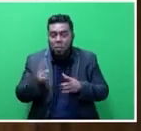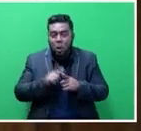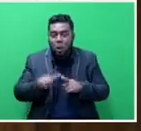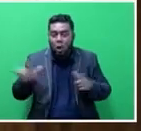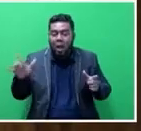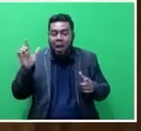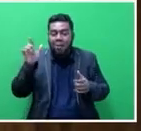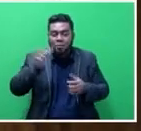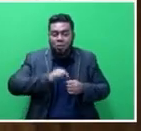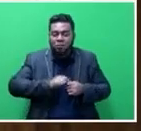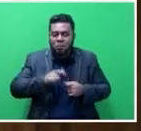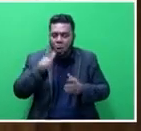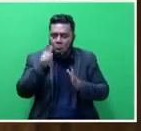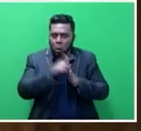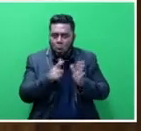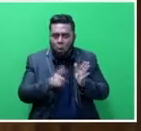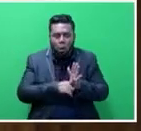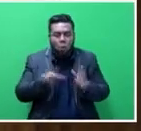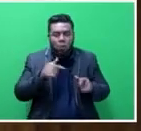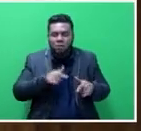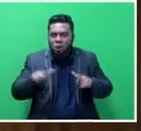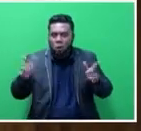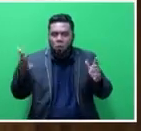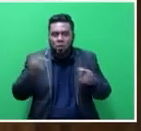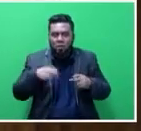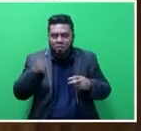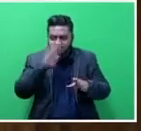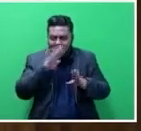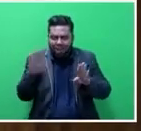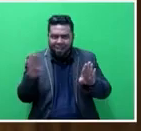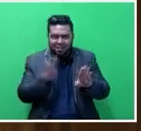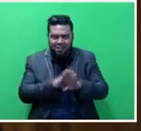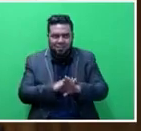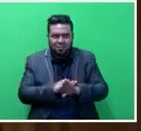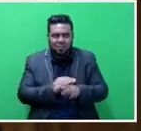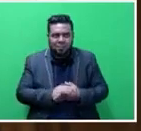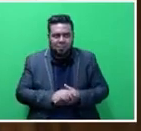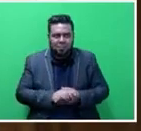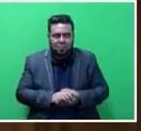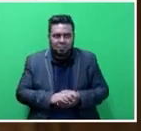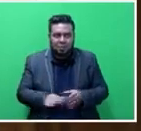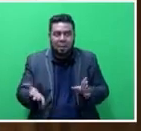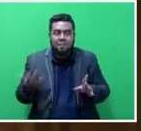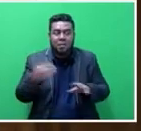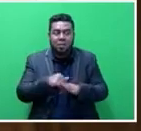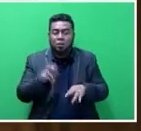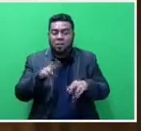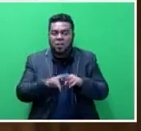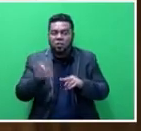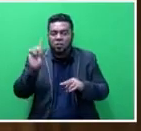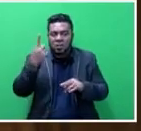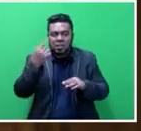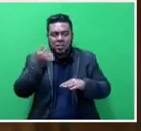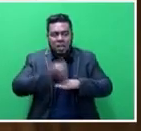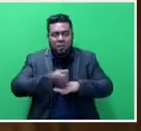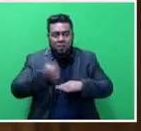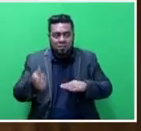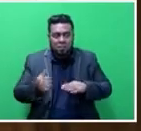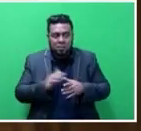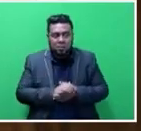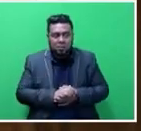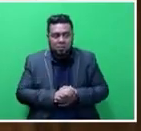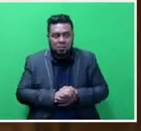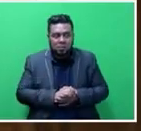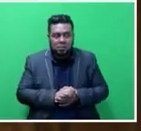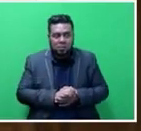of the law will follow you wherever you may try to hide. Back to the Fiji First government, Mr. Speaker.